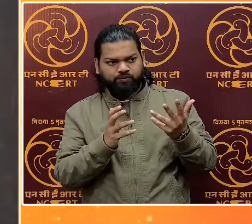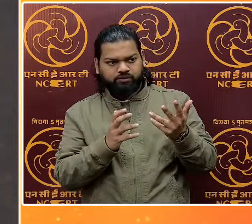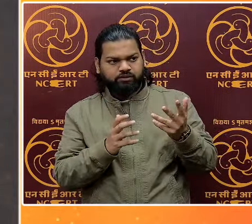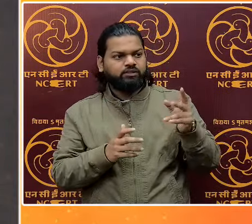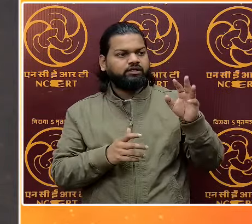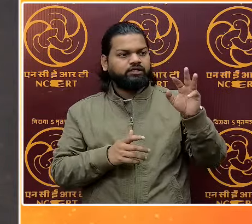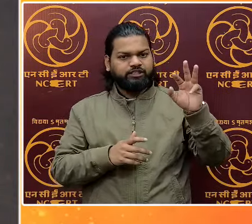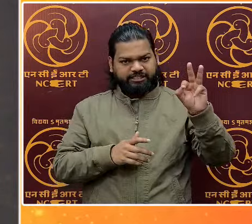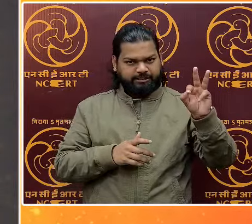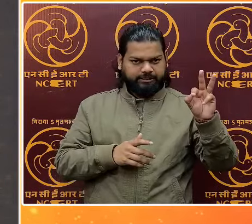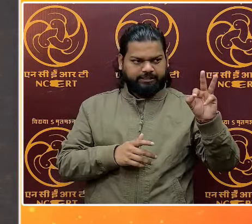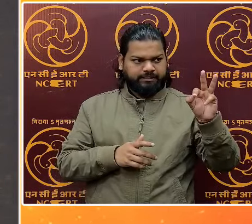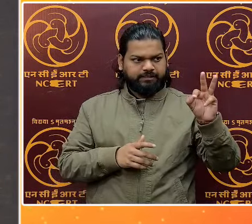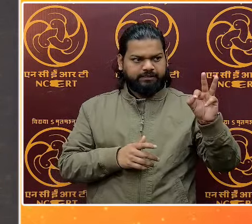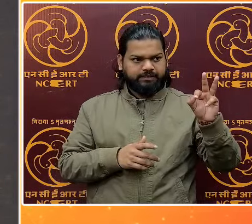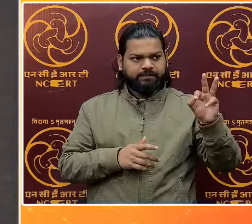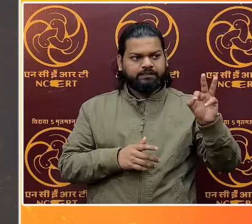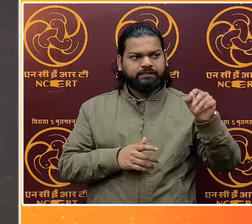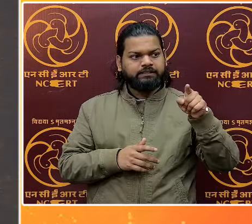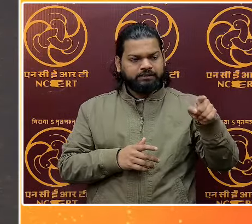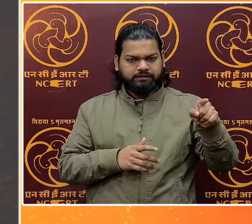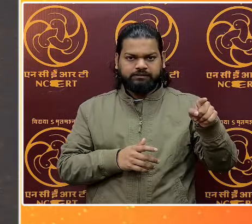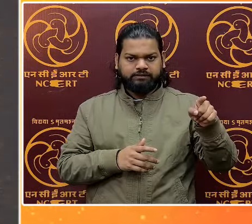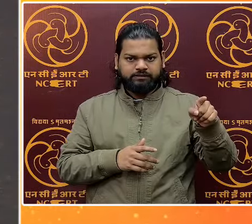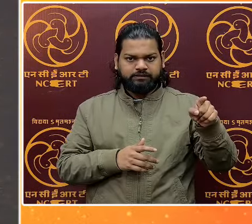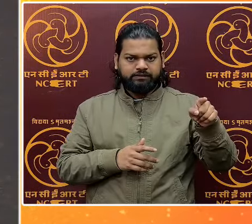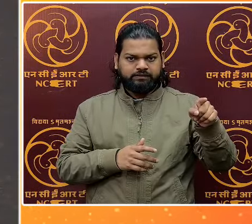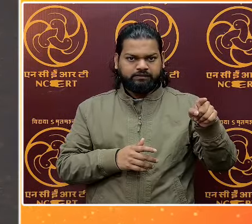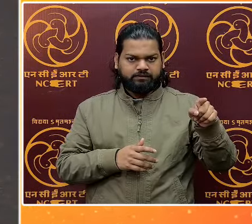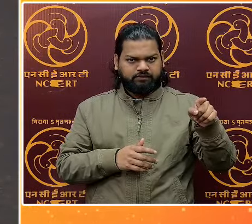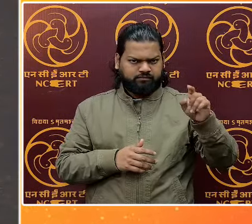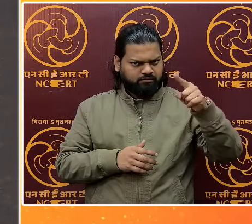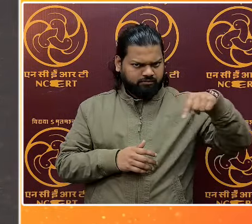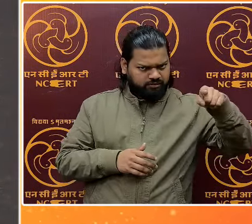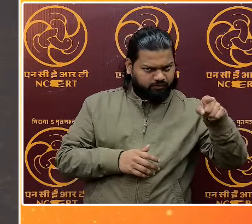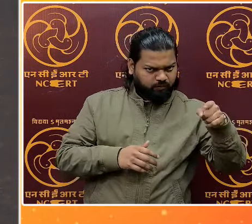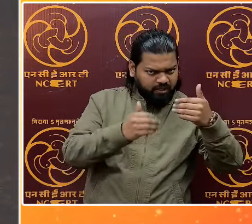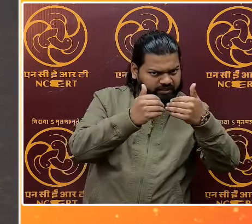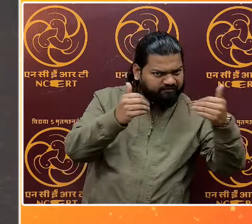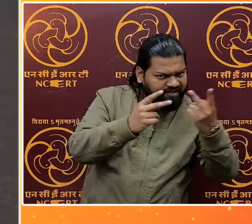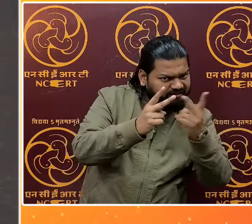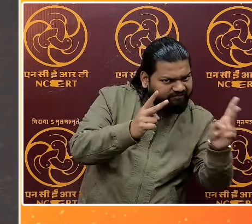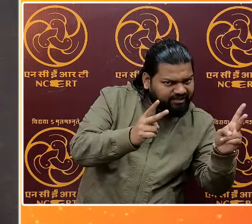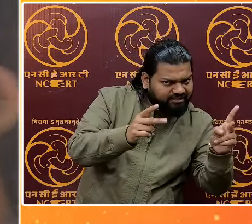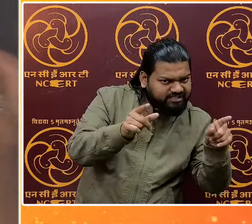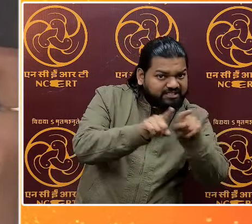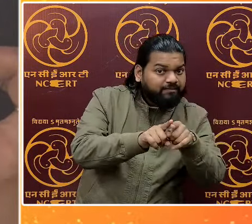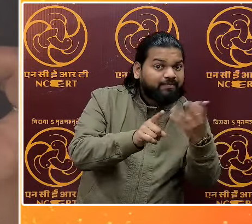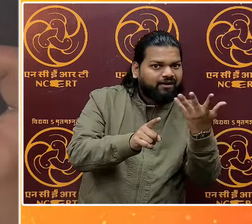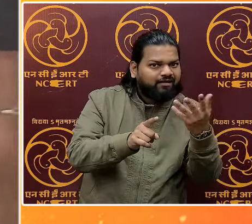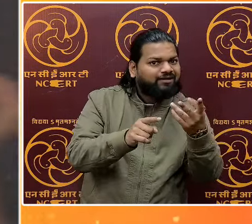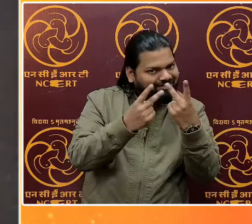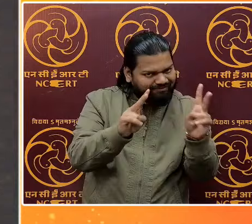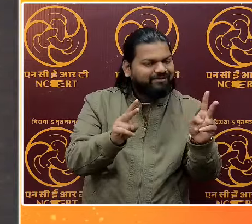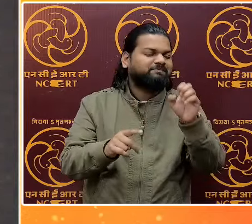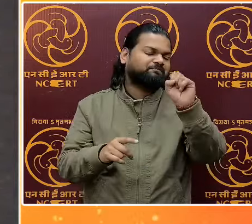30 and with the lens, right? There's a difference. Yes, ma'am.